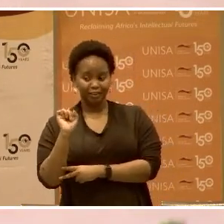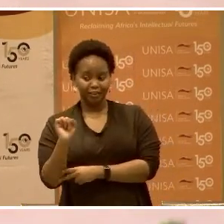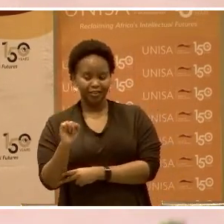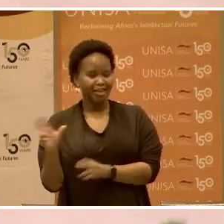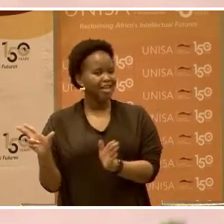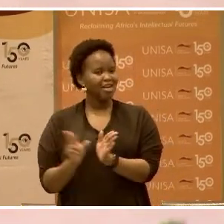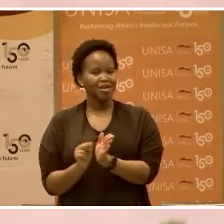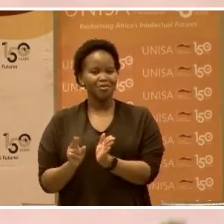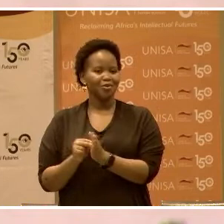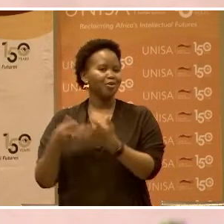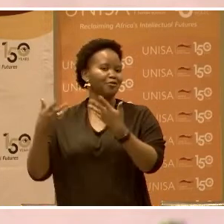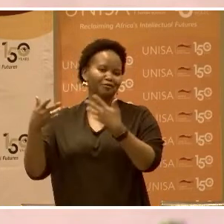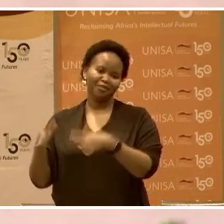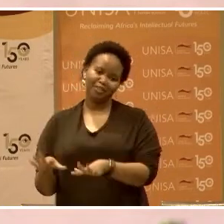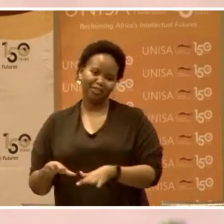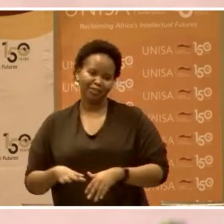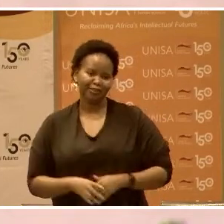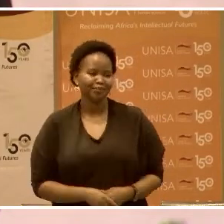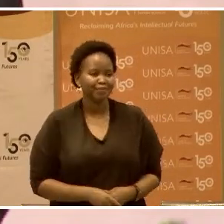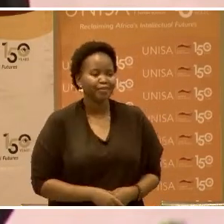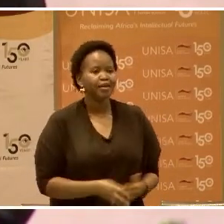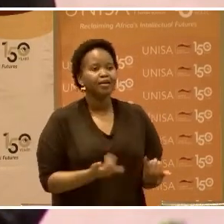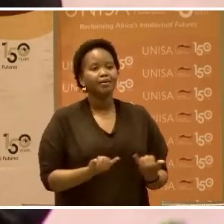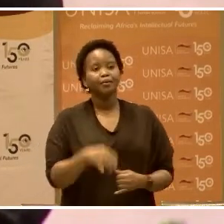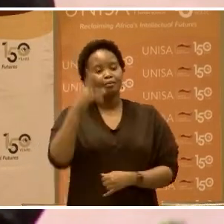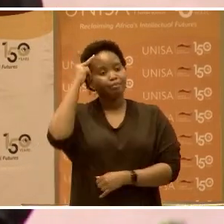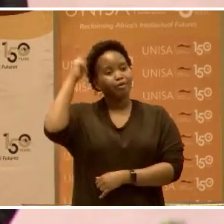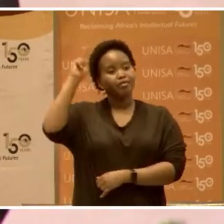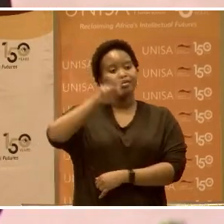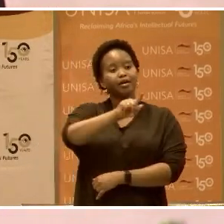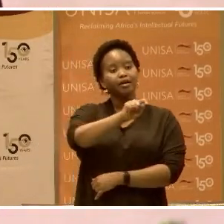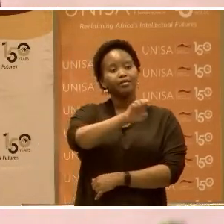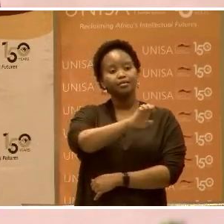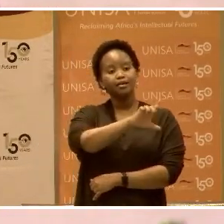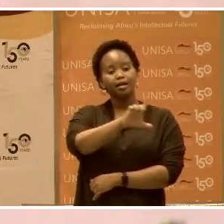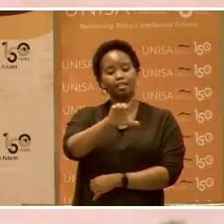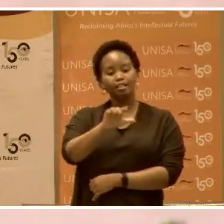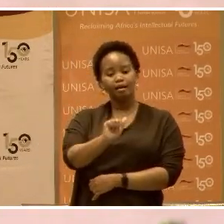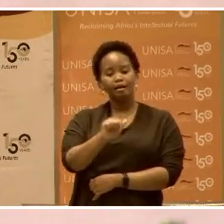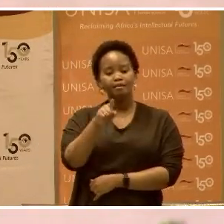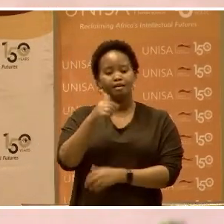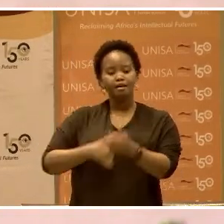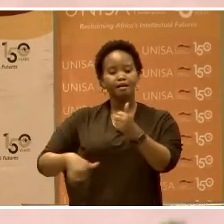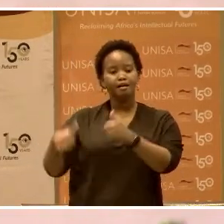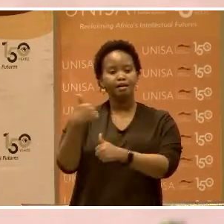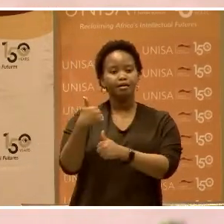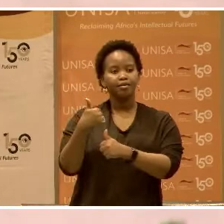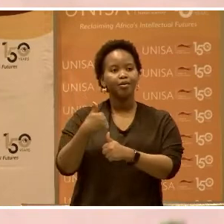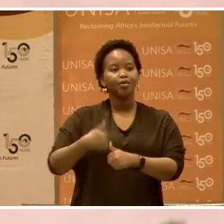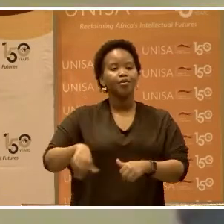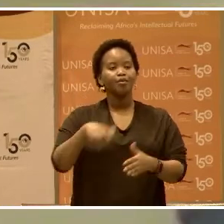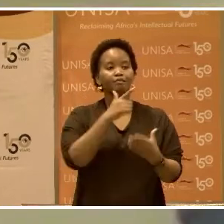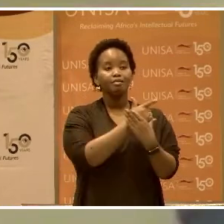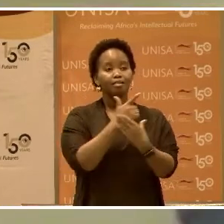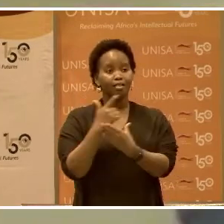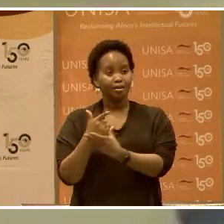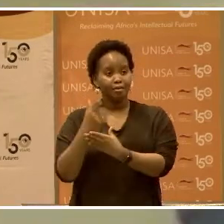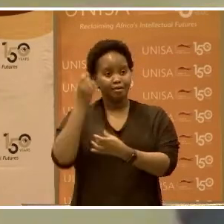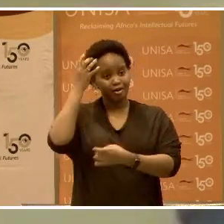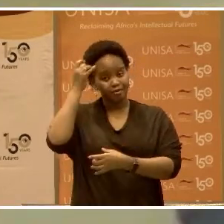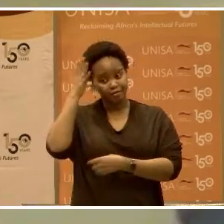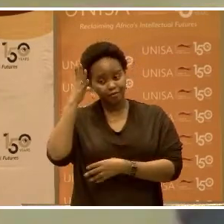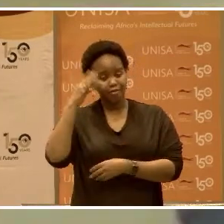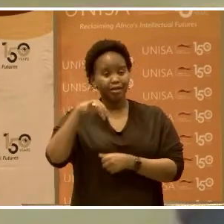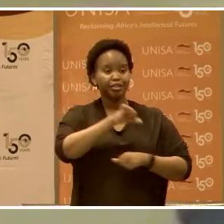is a professor and currently the head of the Department of Library and Information Science in the Faculty